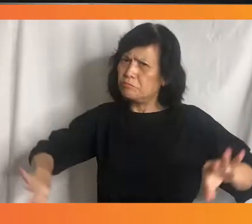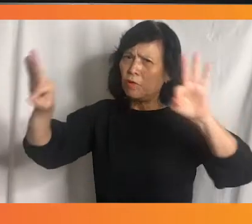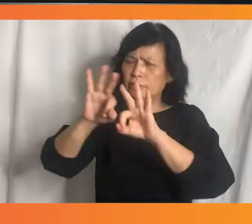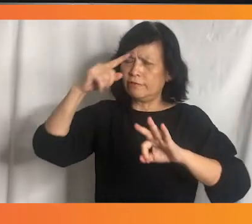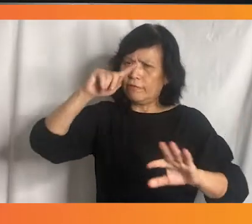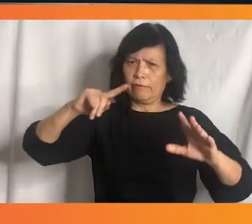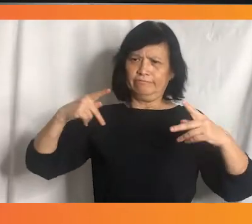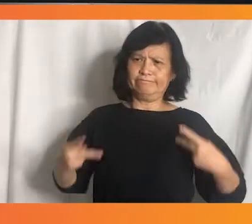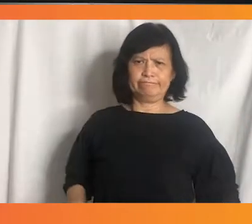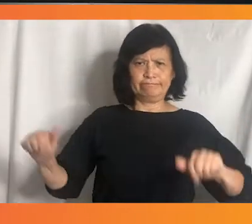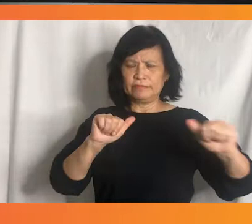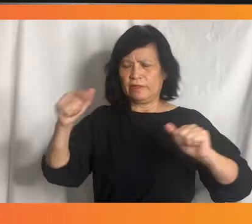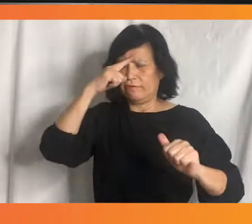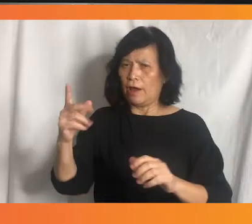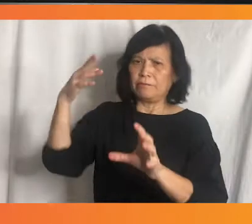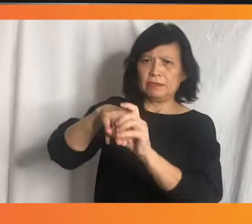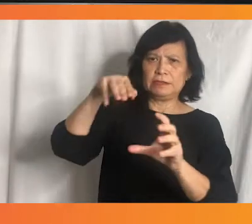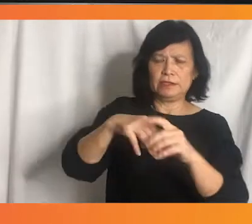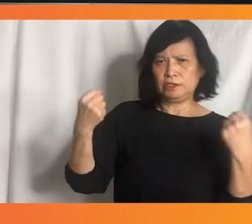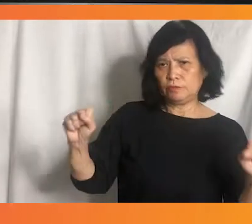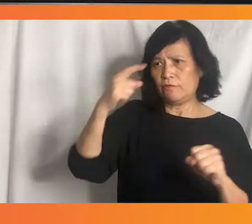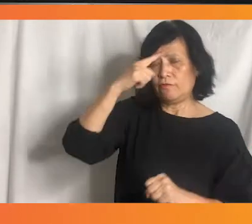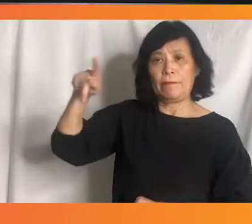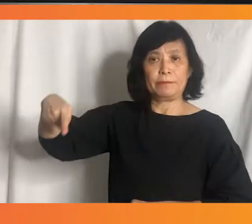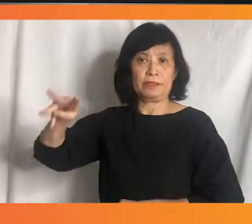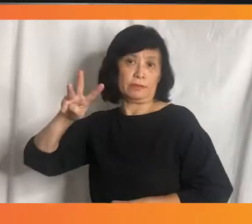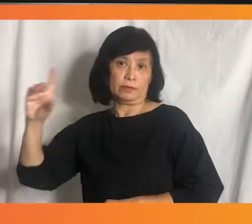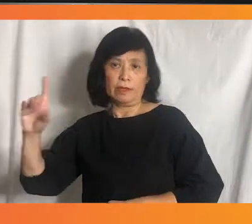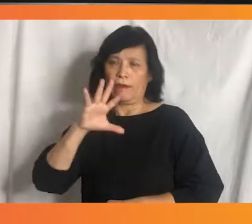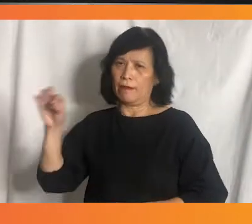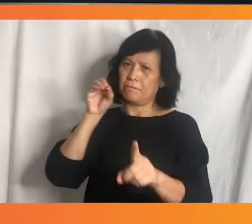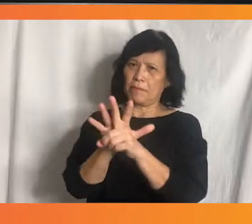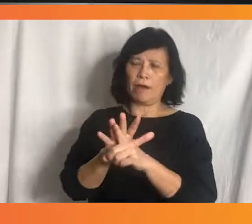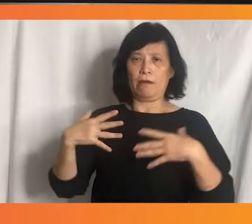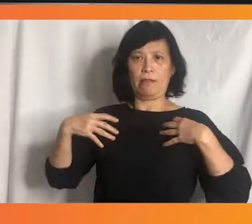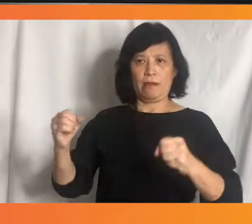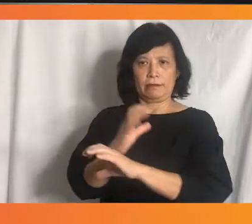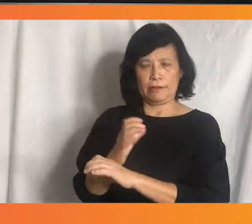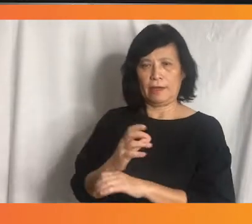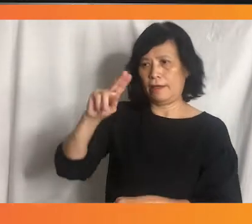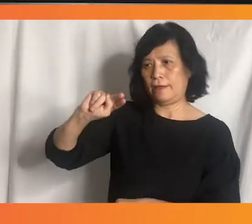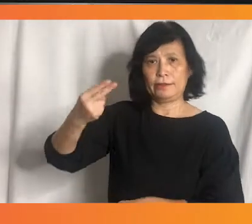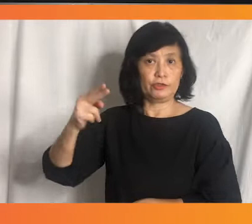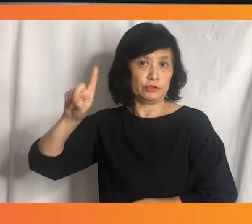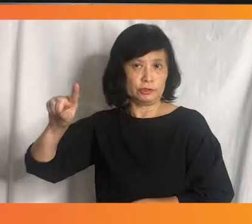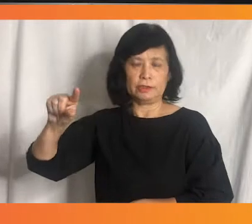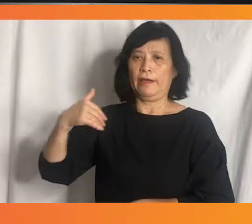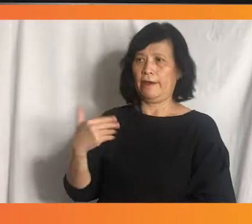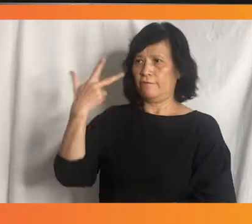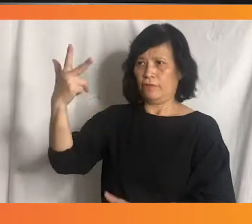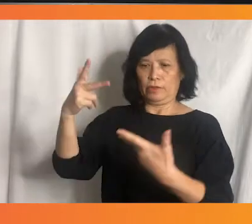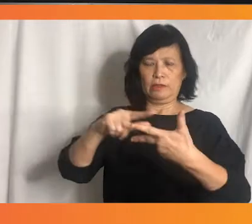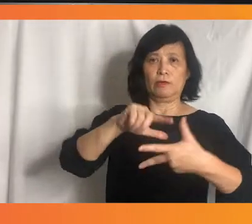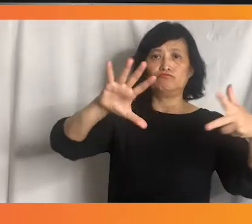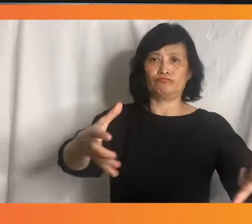sports participation for persons with disability and its impact on healthcare. NHG has three key waves as